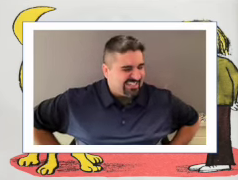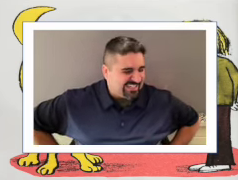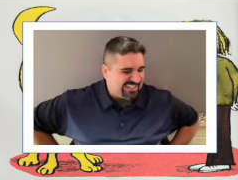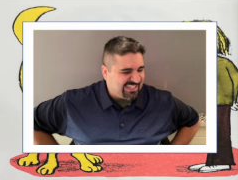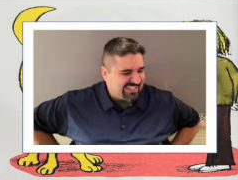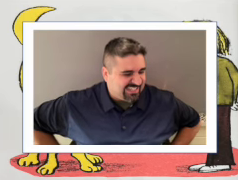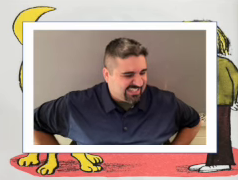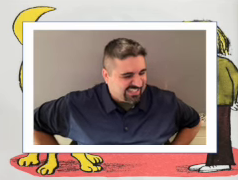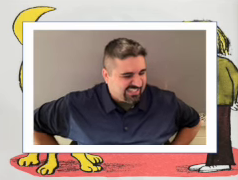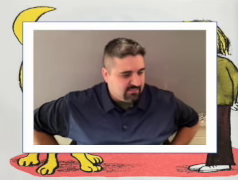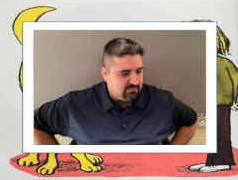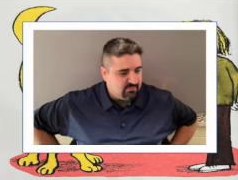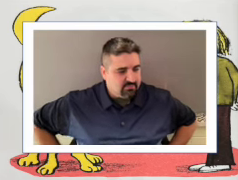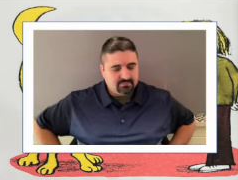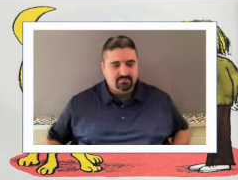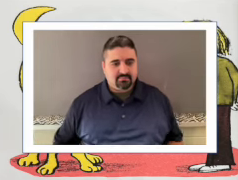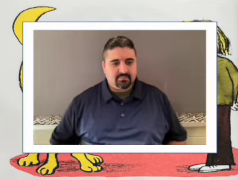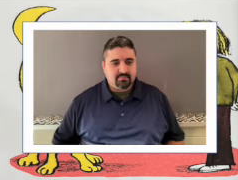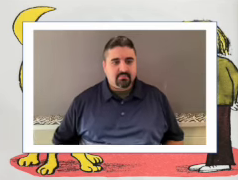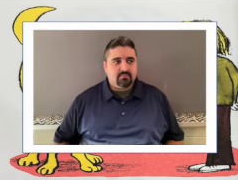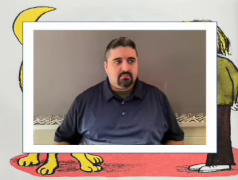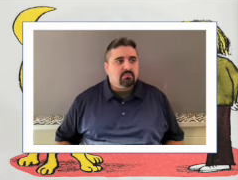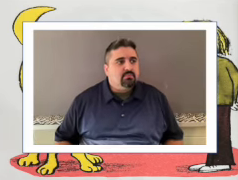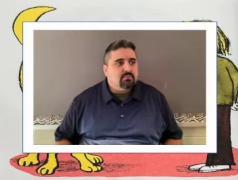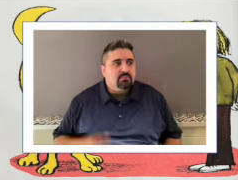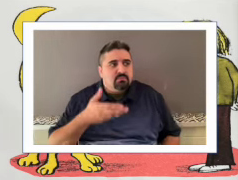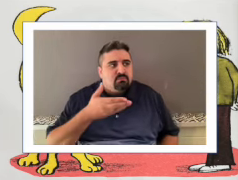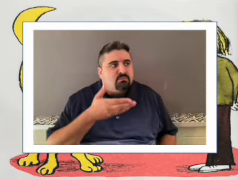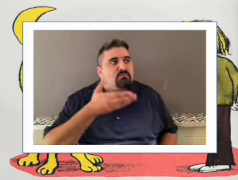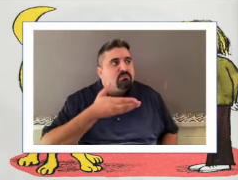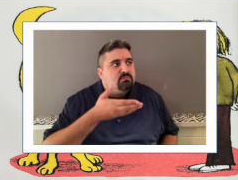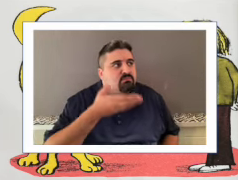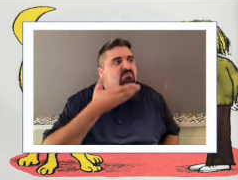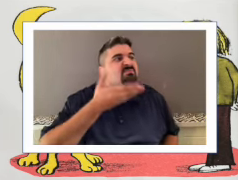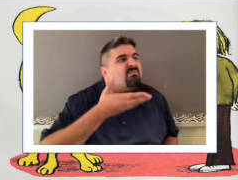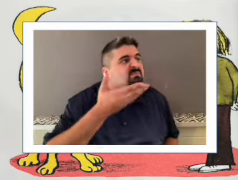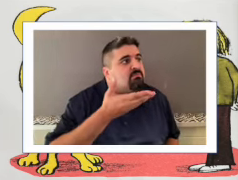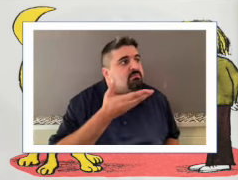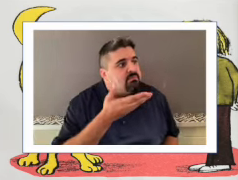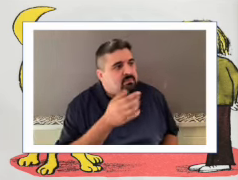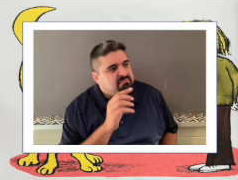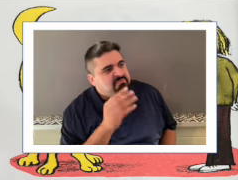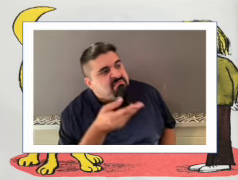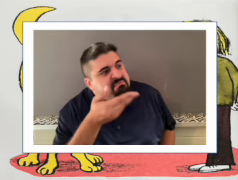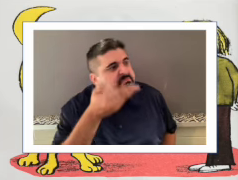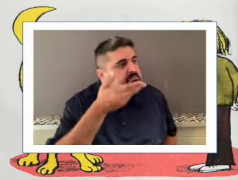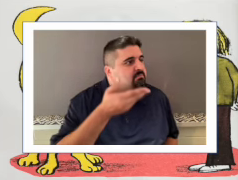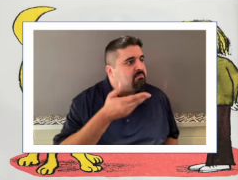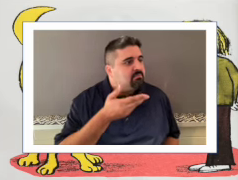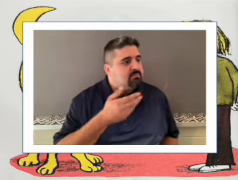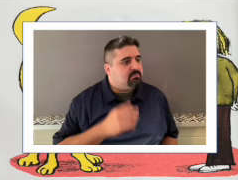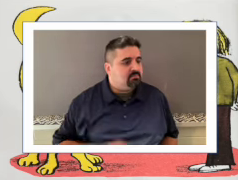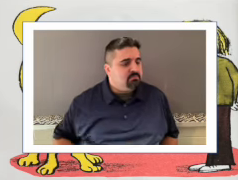him mine. He sniffed me. I sniffed him back.